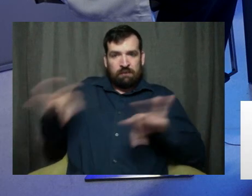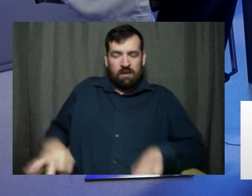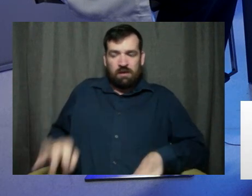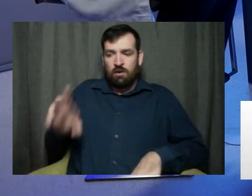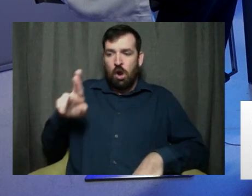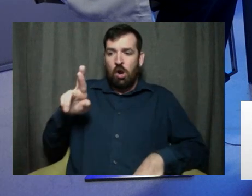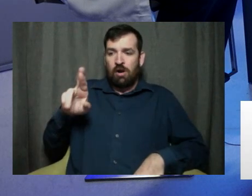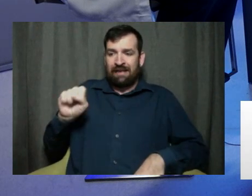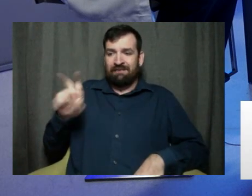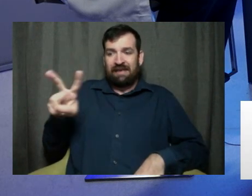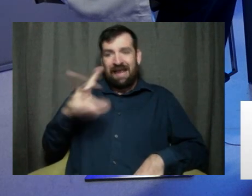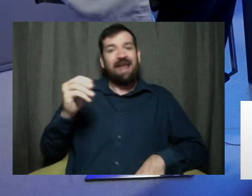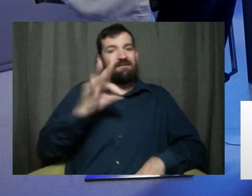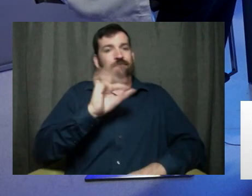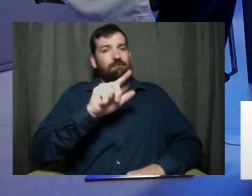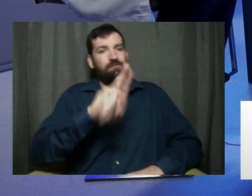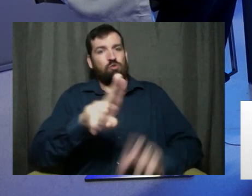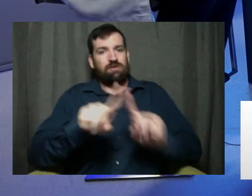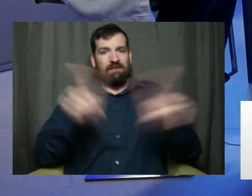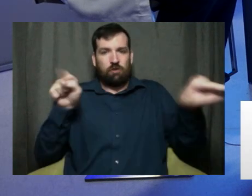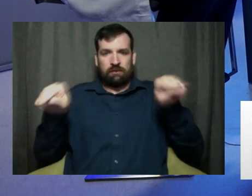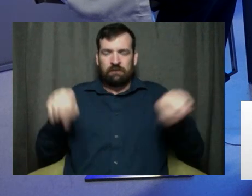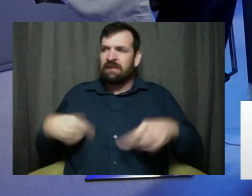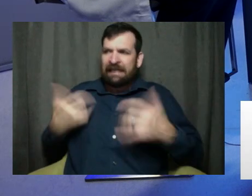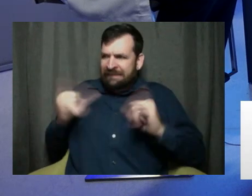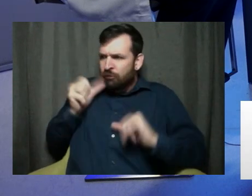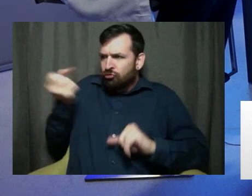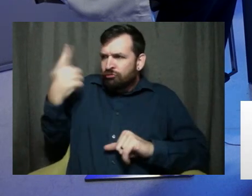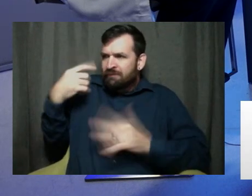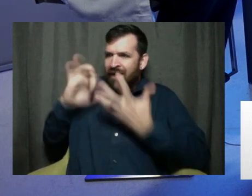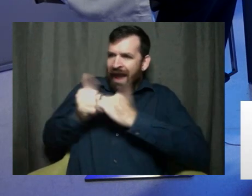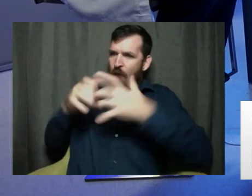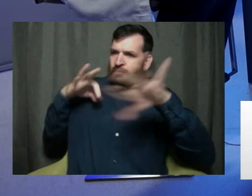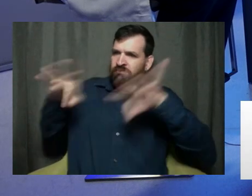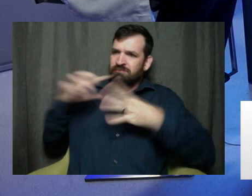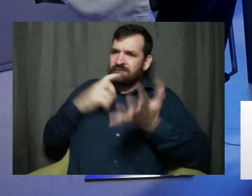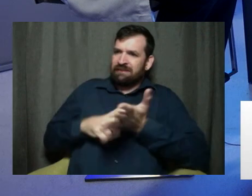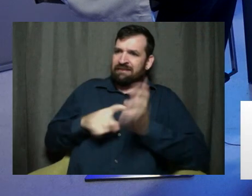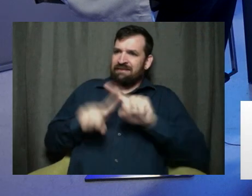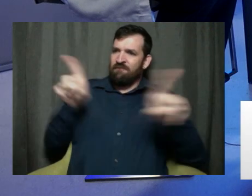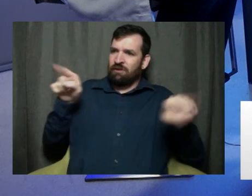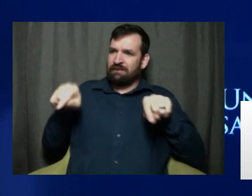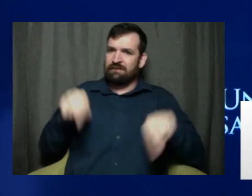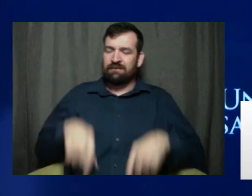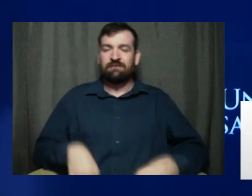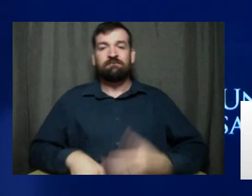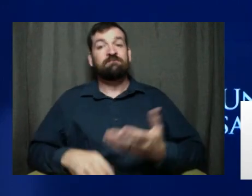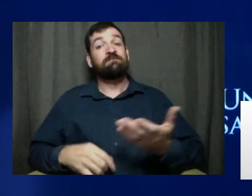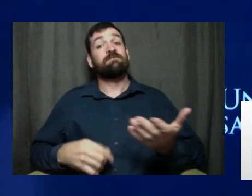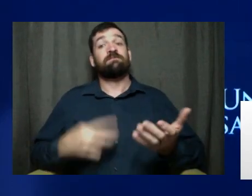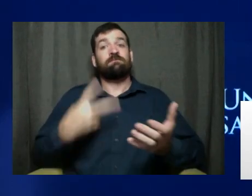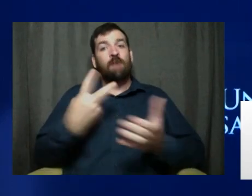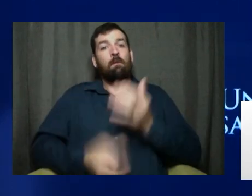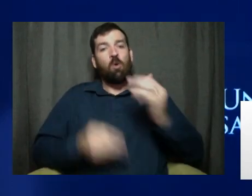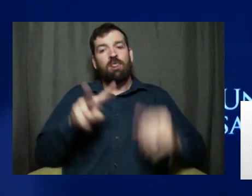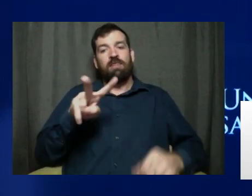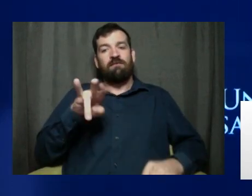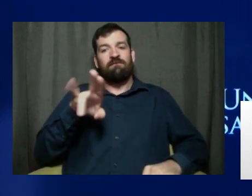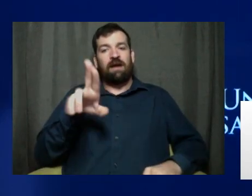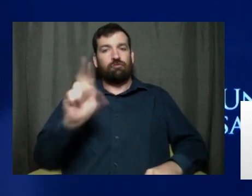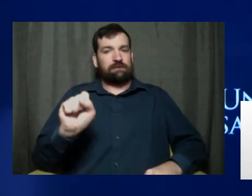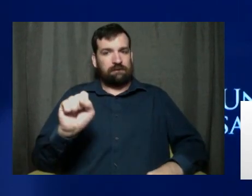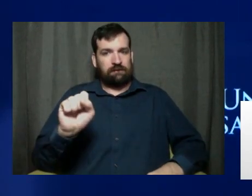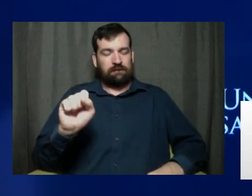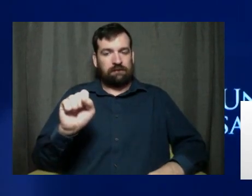always have a great explanation, and I walk away going, I still don't know how to tell the difference. Well, they're both viral illnesses,